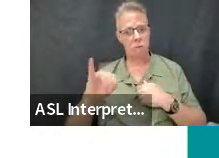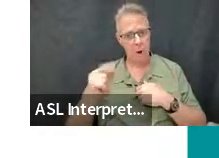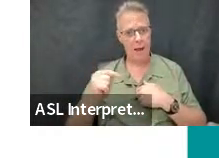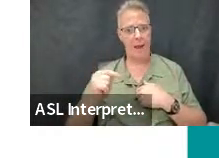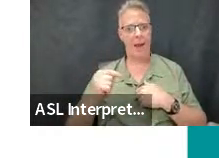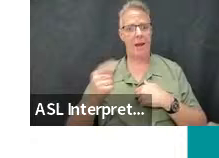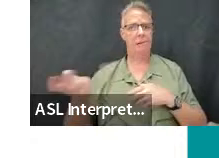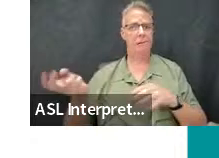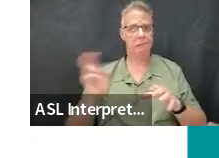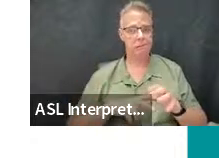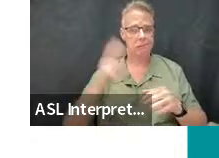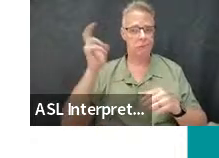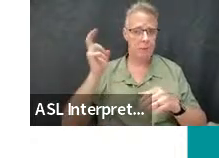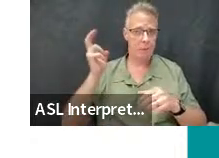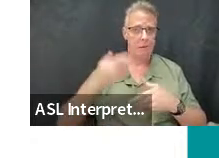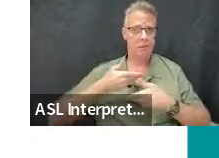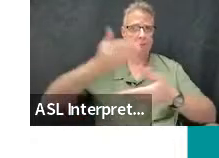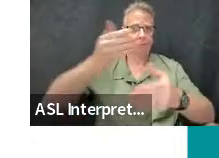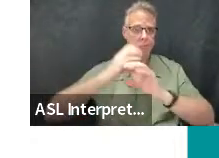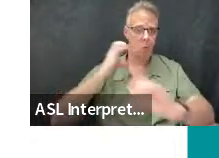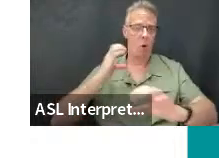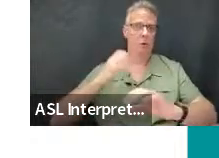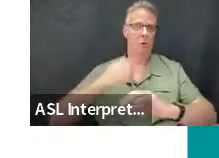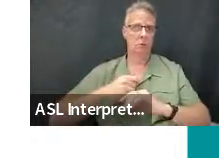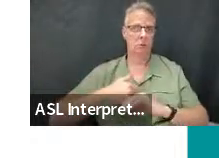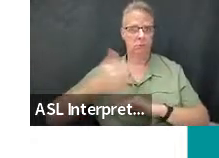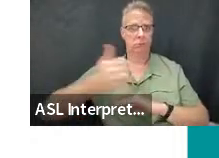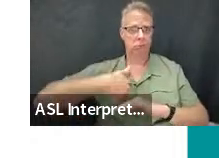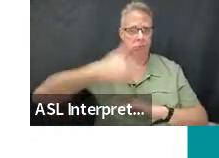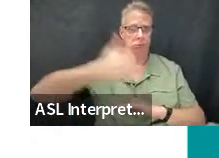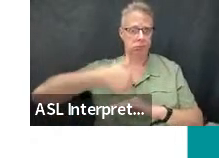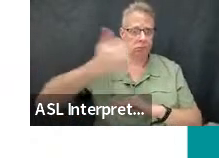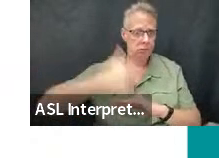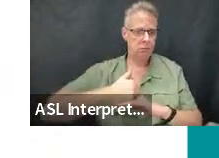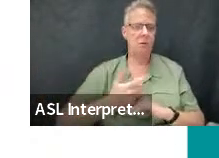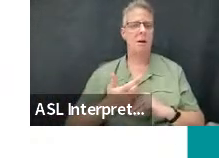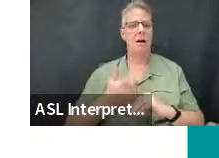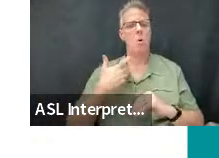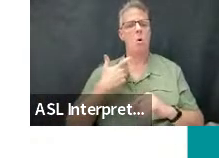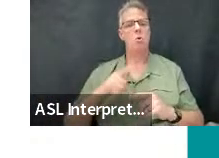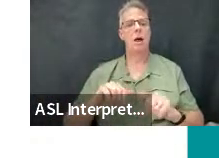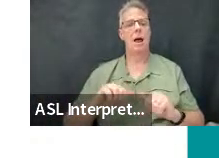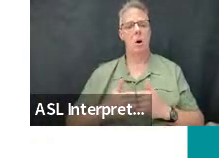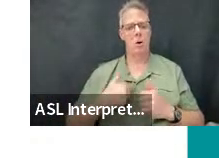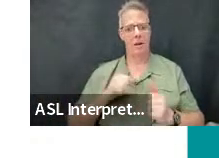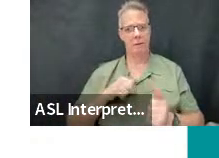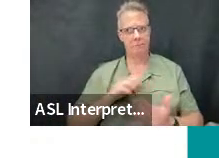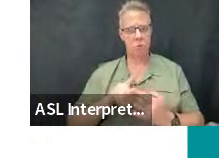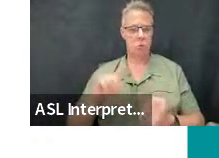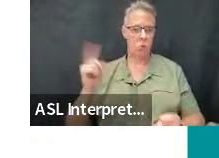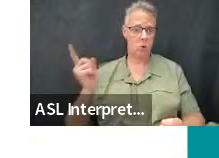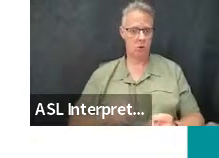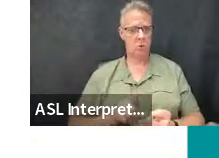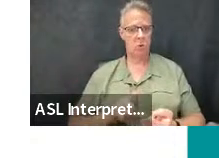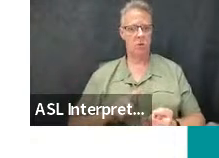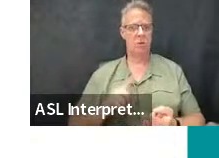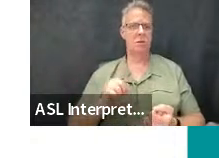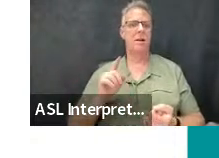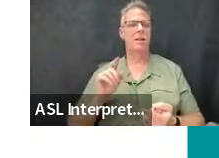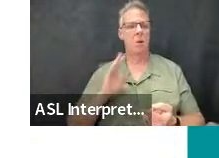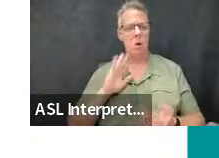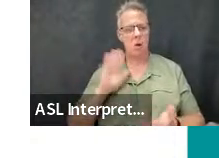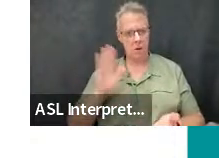by truck on the highway. And so any benefits to reduce congestion benefits